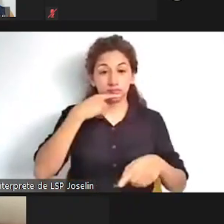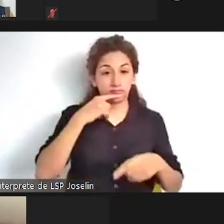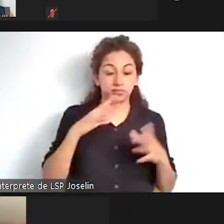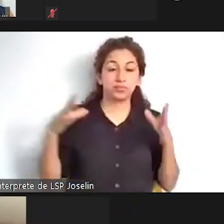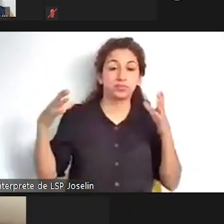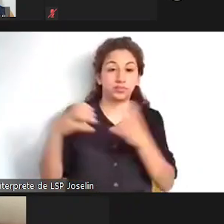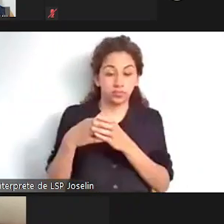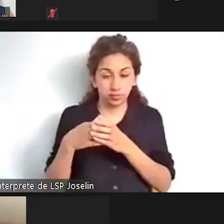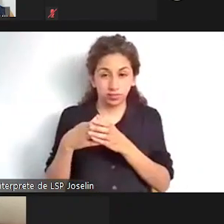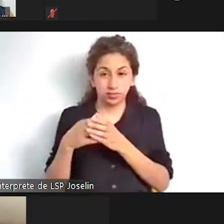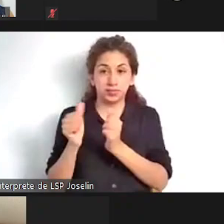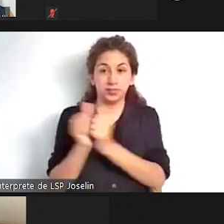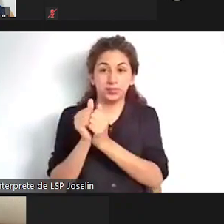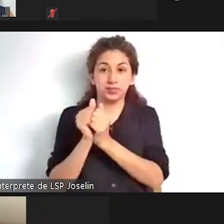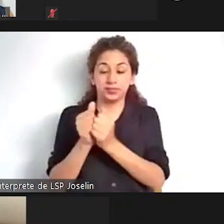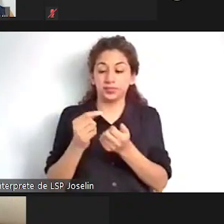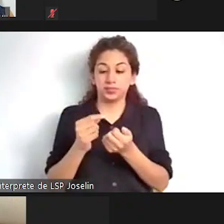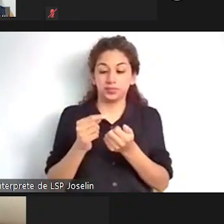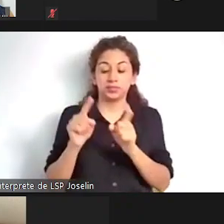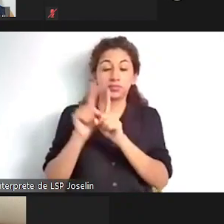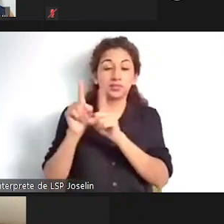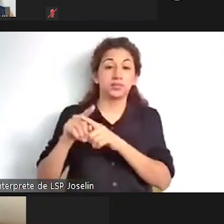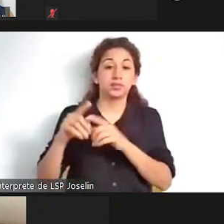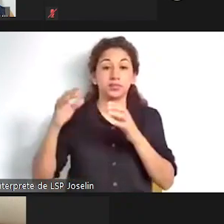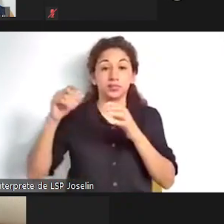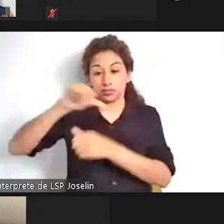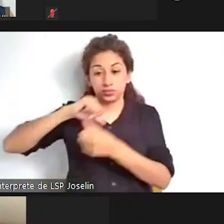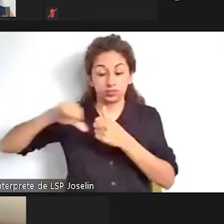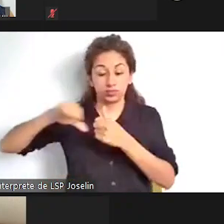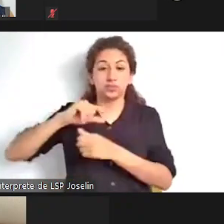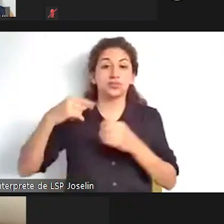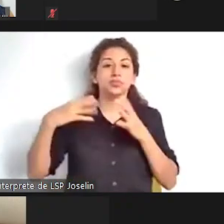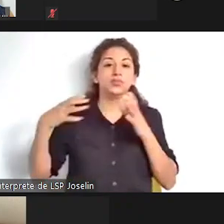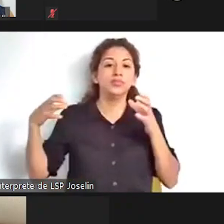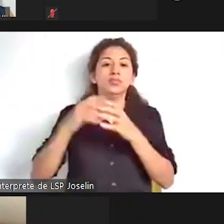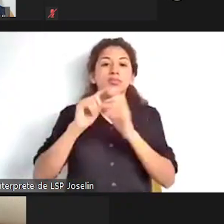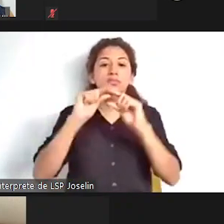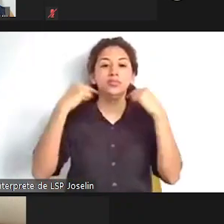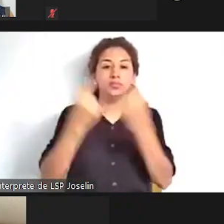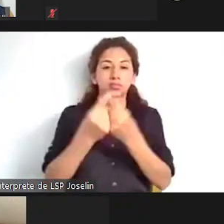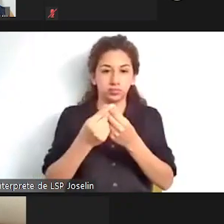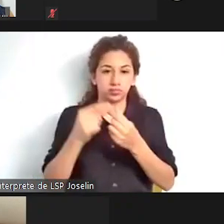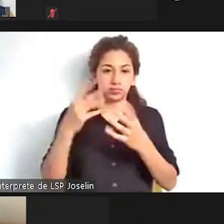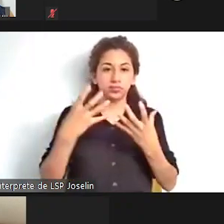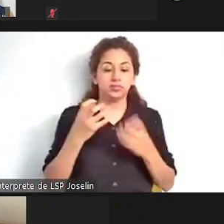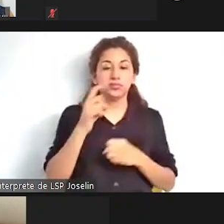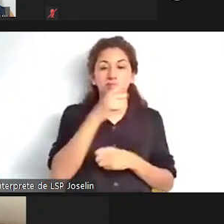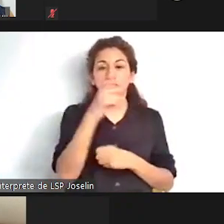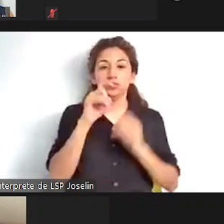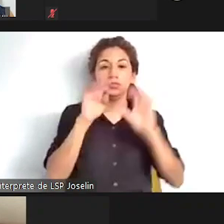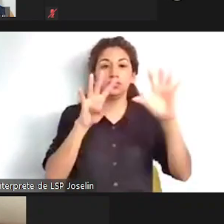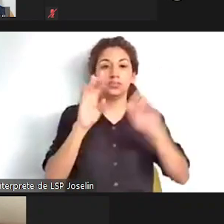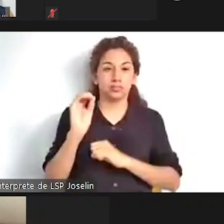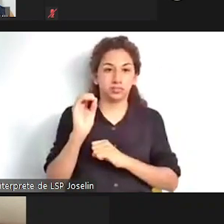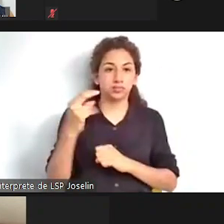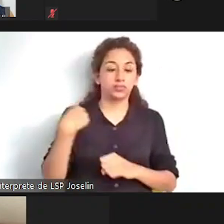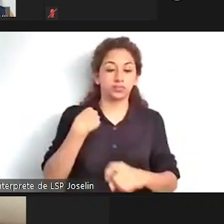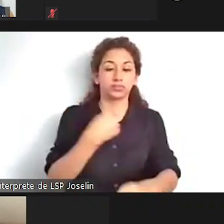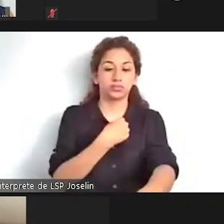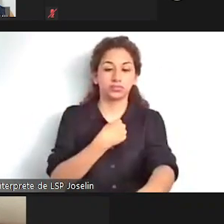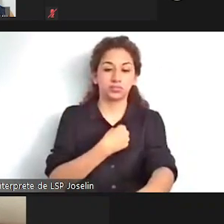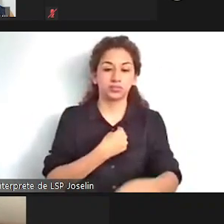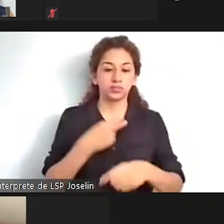trade unions alongside with social civil societies we have formed a group to ratify the